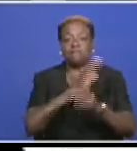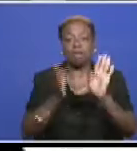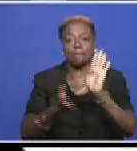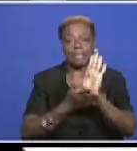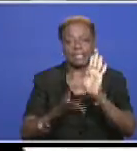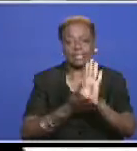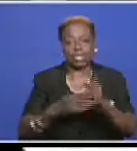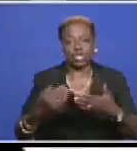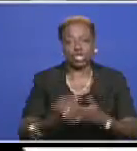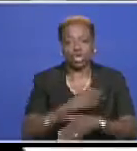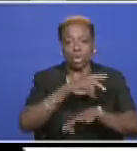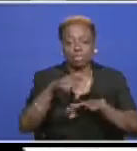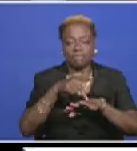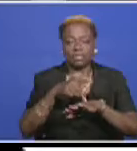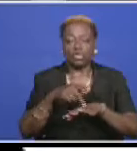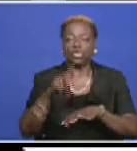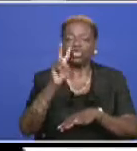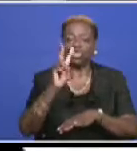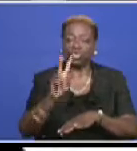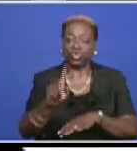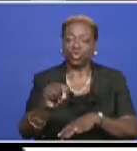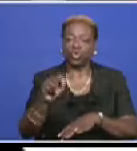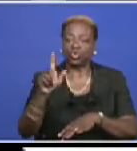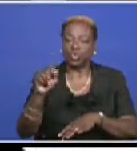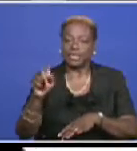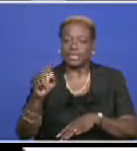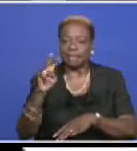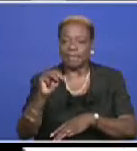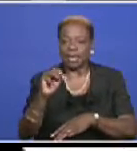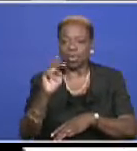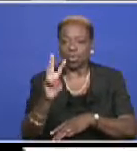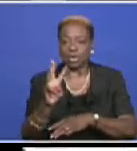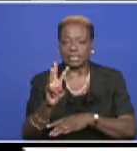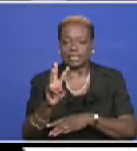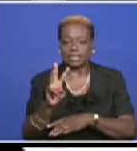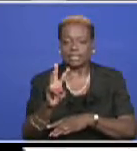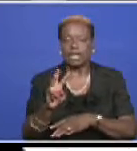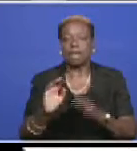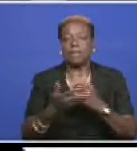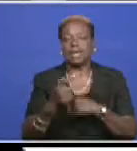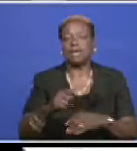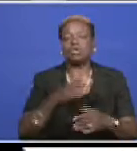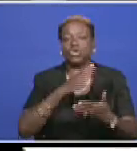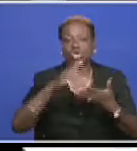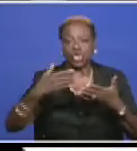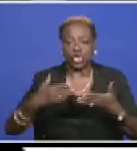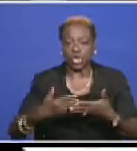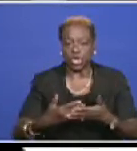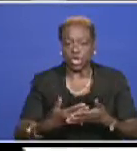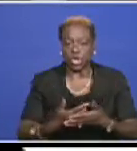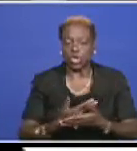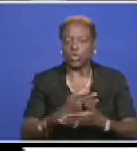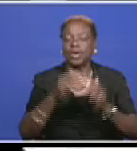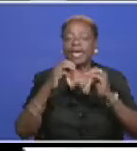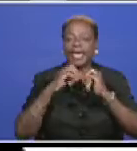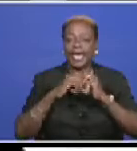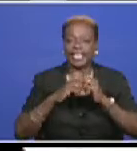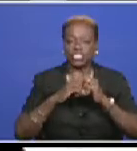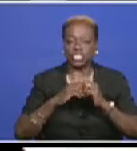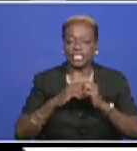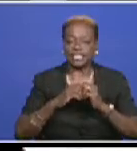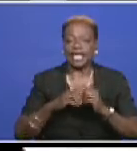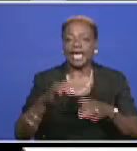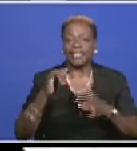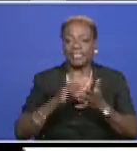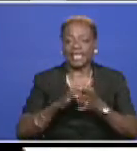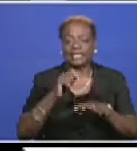Providence, which will be probably around 220 megawatts, will now be satisfied by brand new power plants, brand new engines. And so at that point in